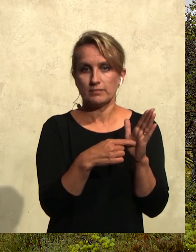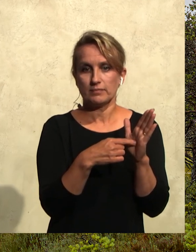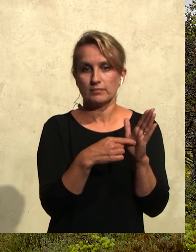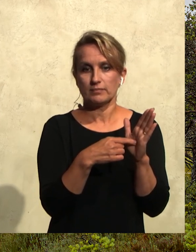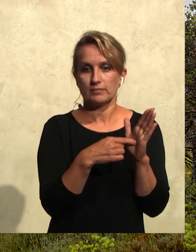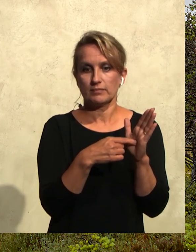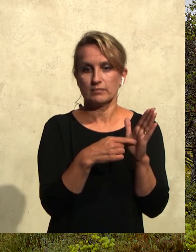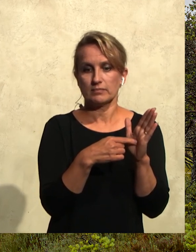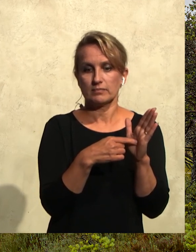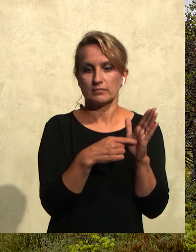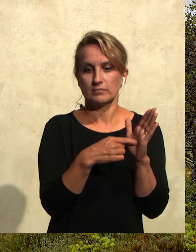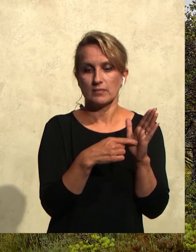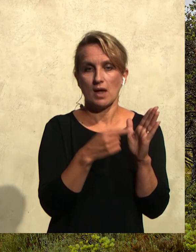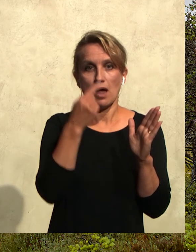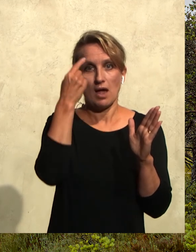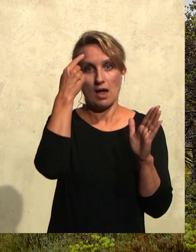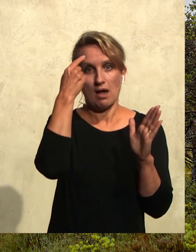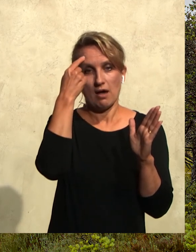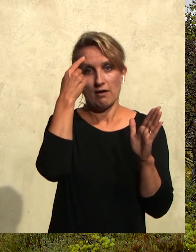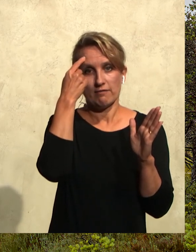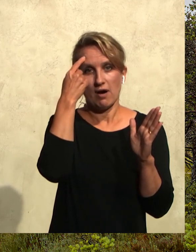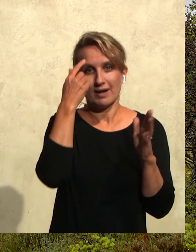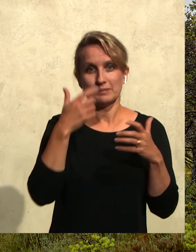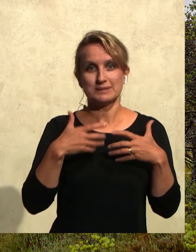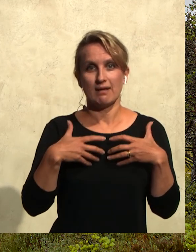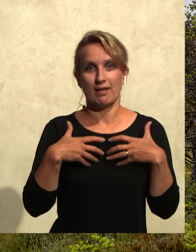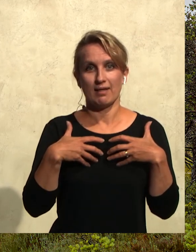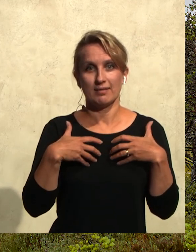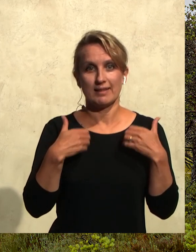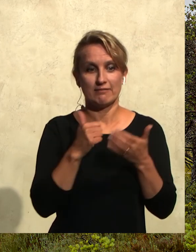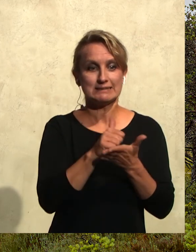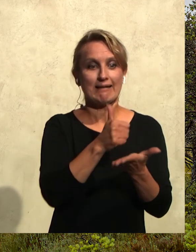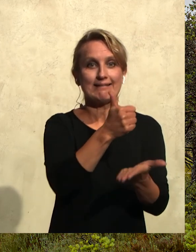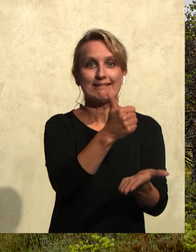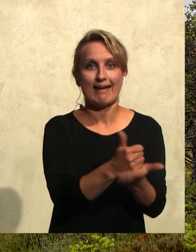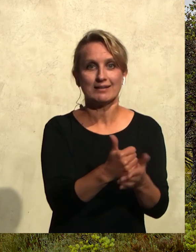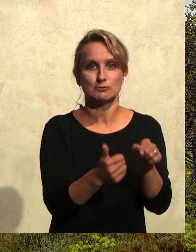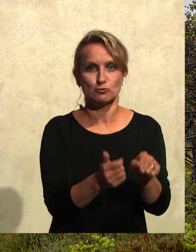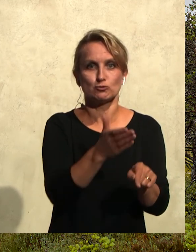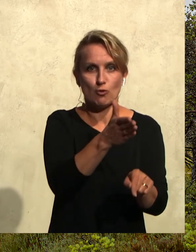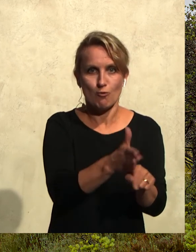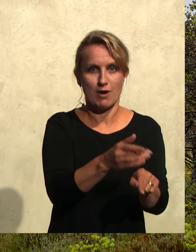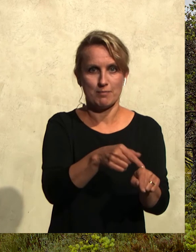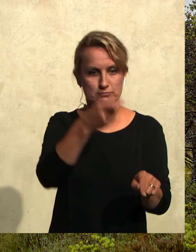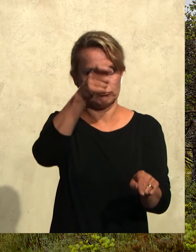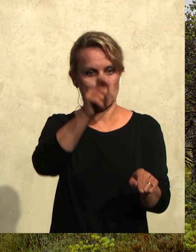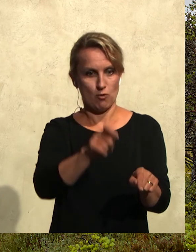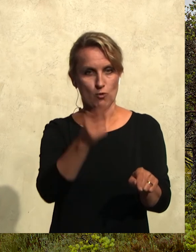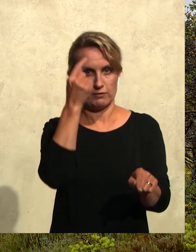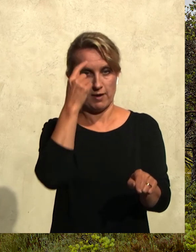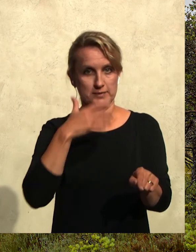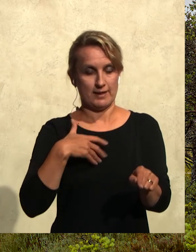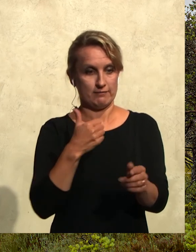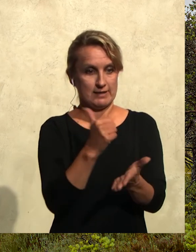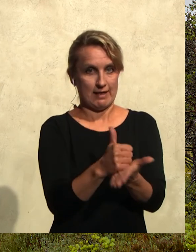and support the process of implementation. That's often a big barrier. Also, this kind of low-hanging fruit concept. So